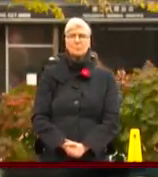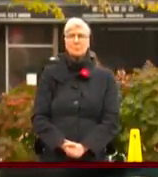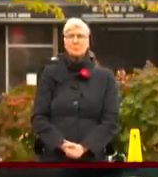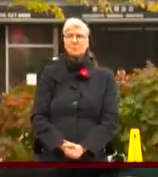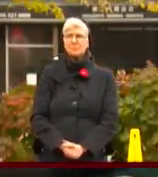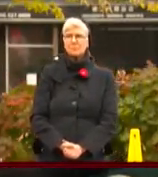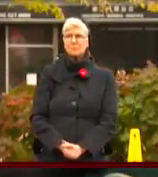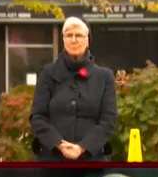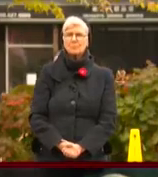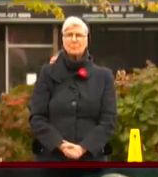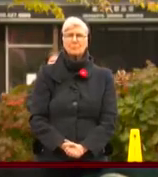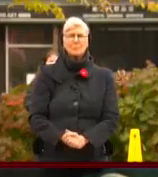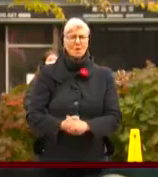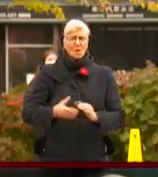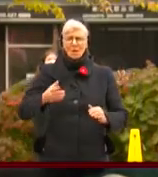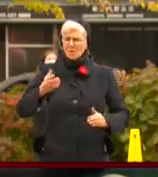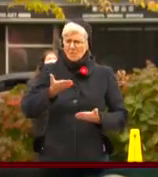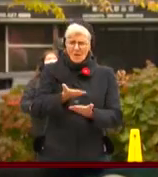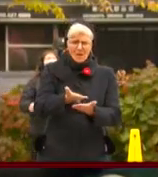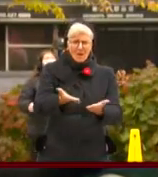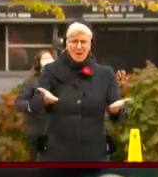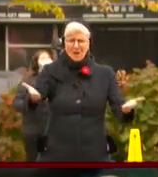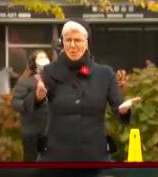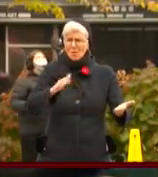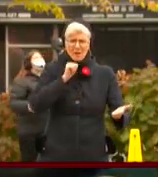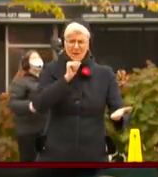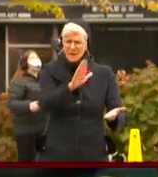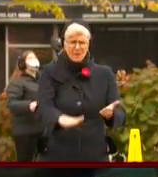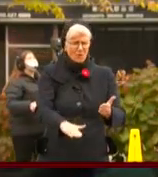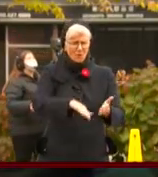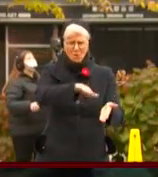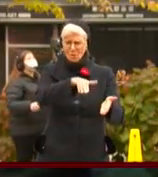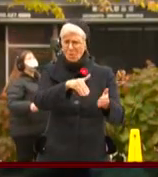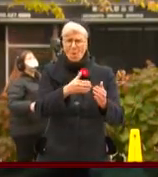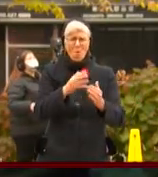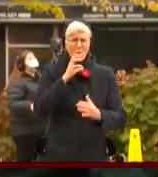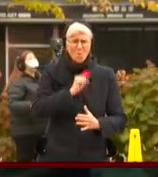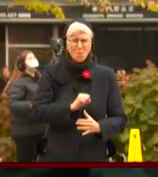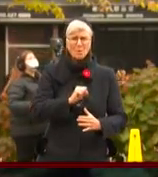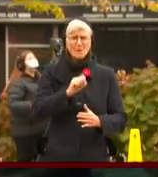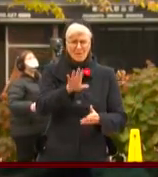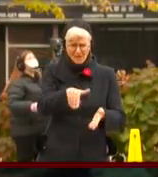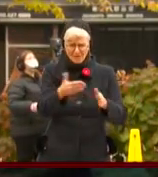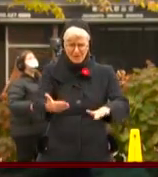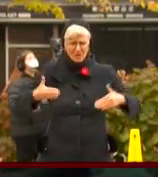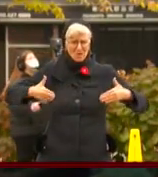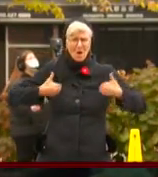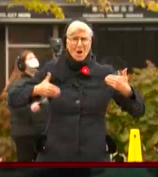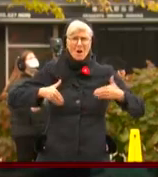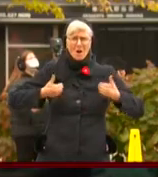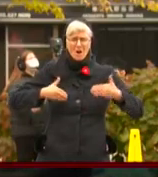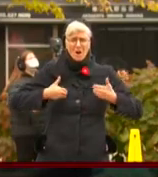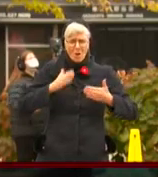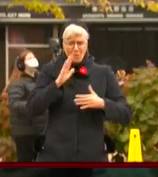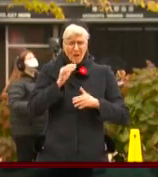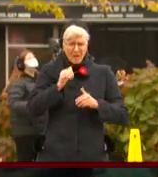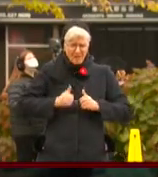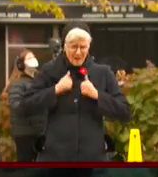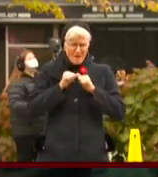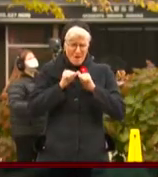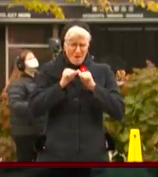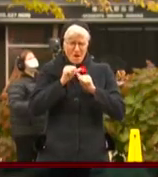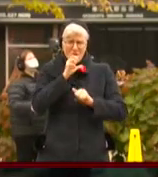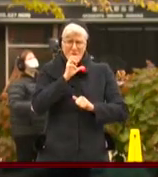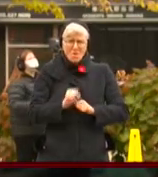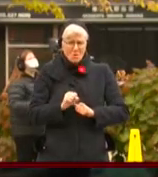They shall grow not old as we that are left grow old. Age shall not weary them, nor the years condemn. At the